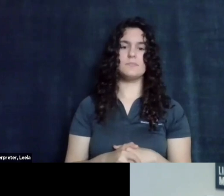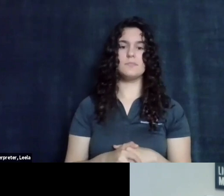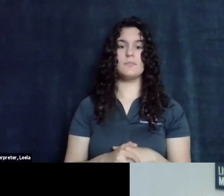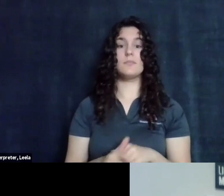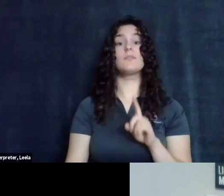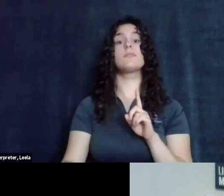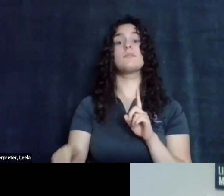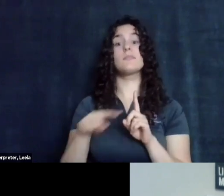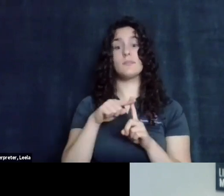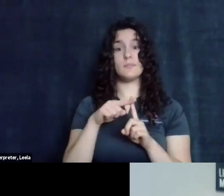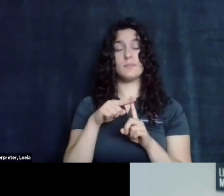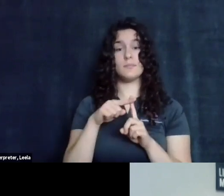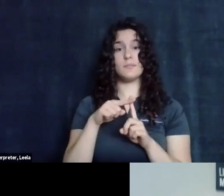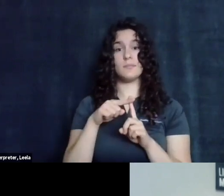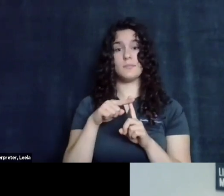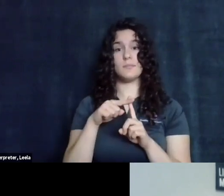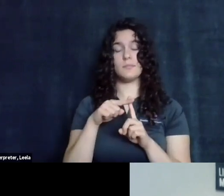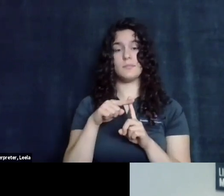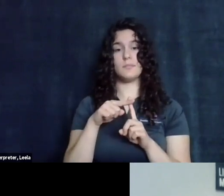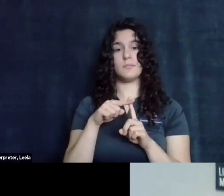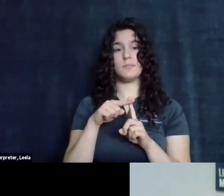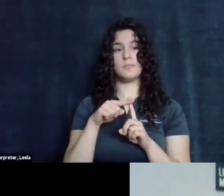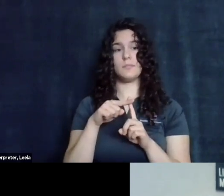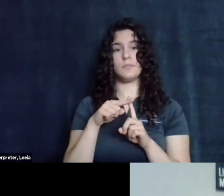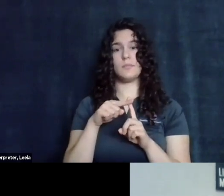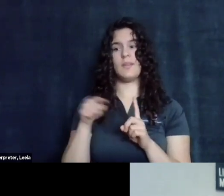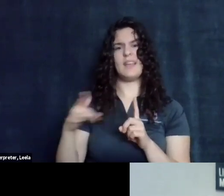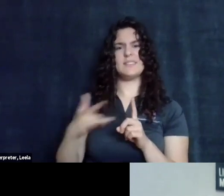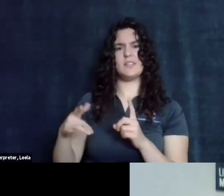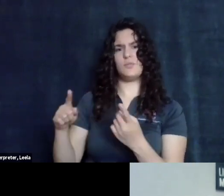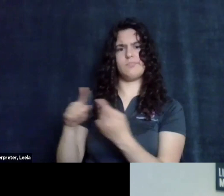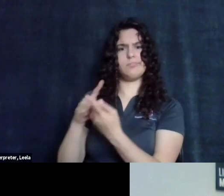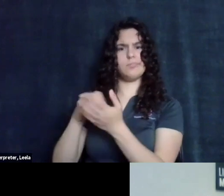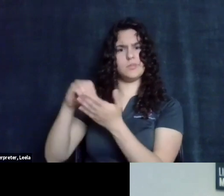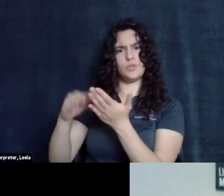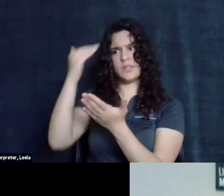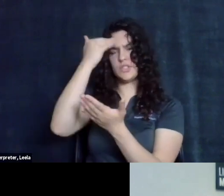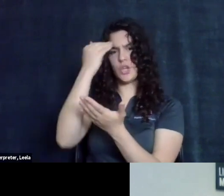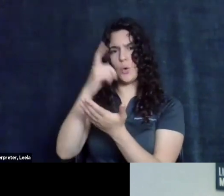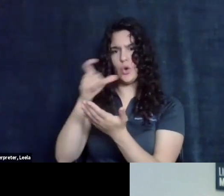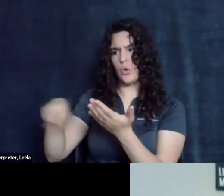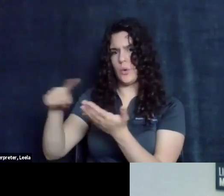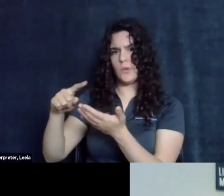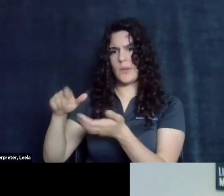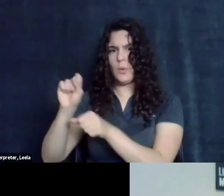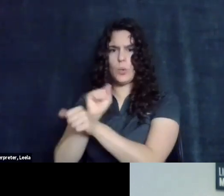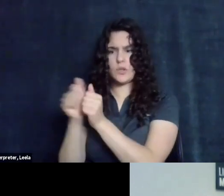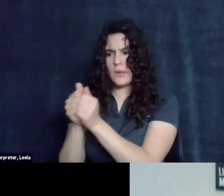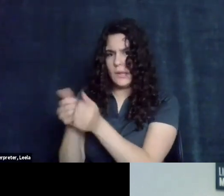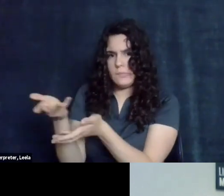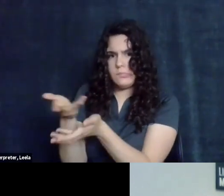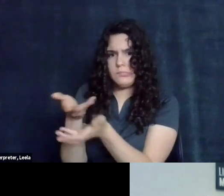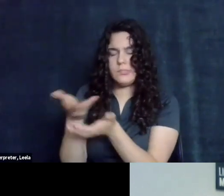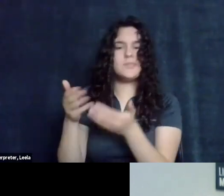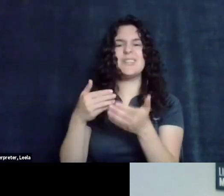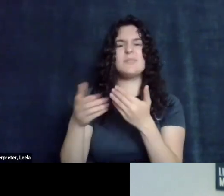often they develop these contacts with the other students, and they work together and they move to other parts of the country, but